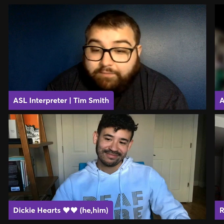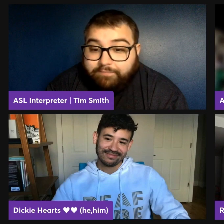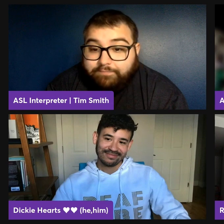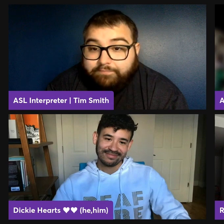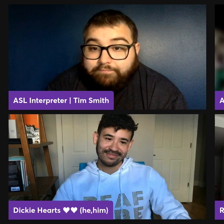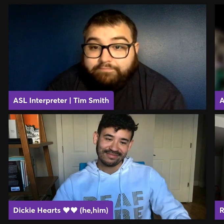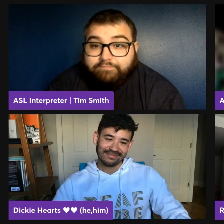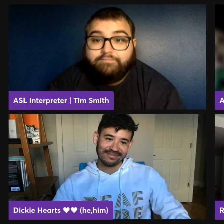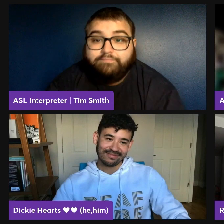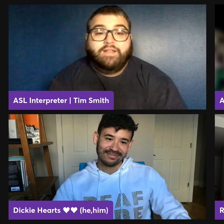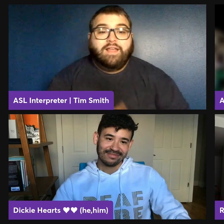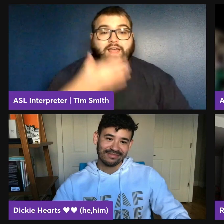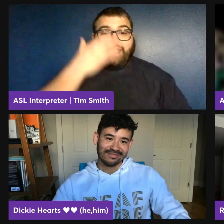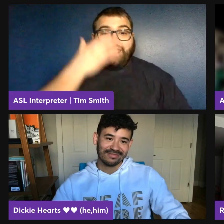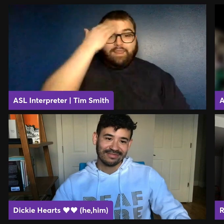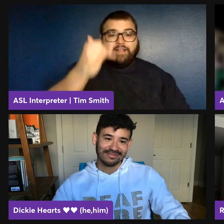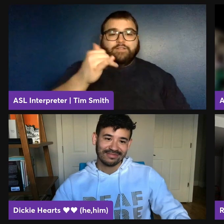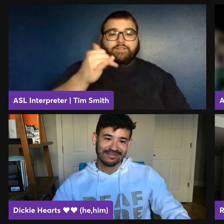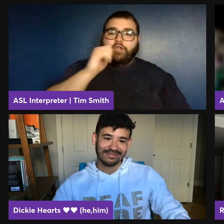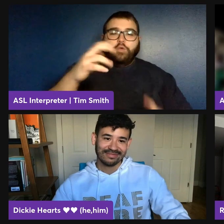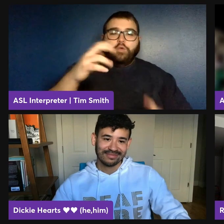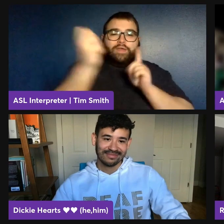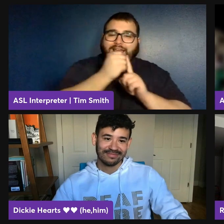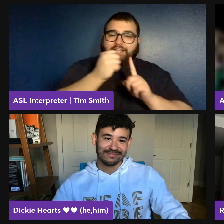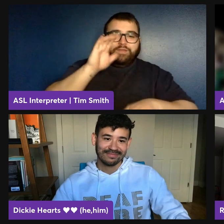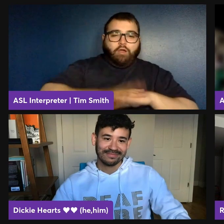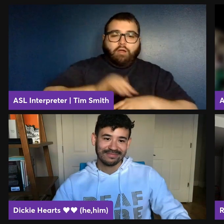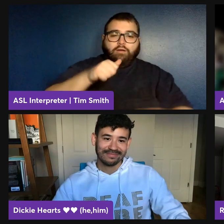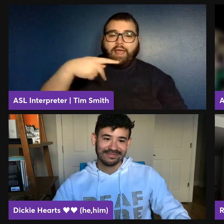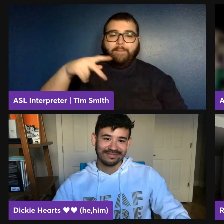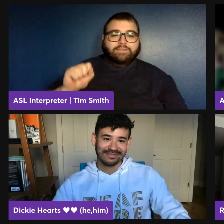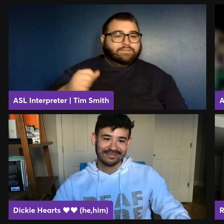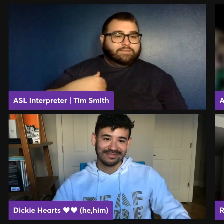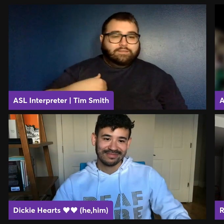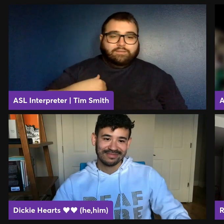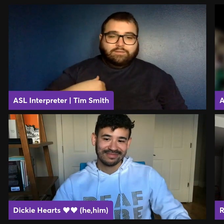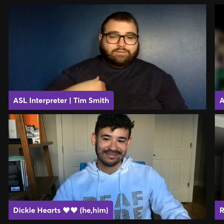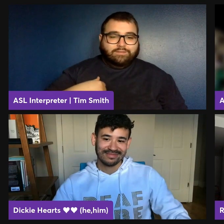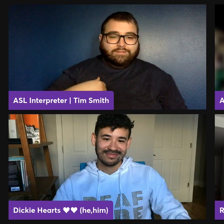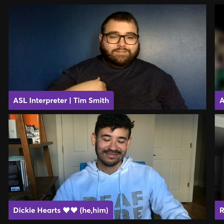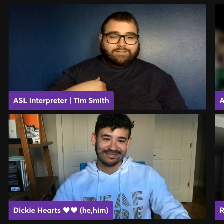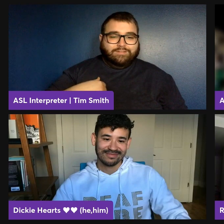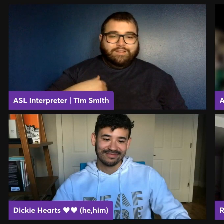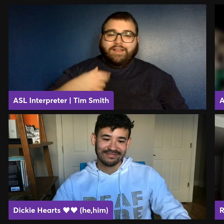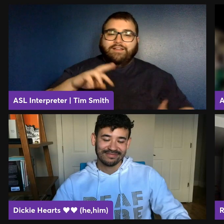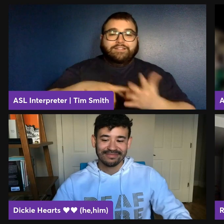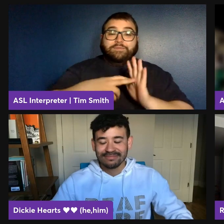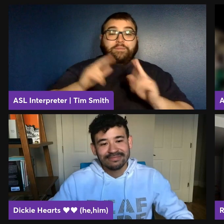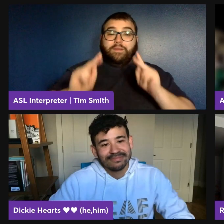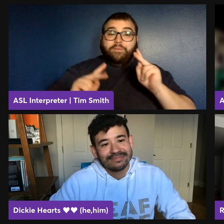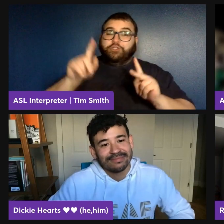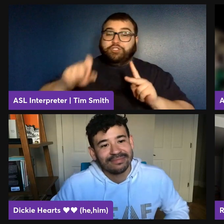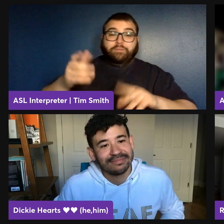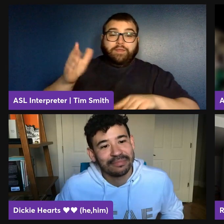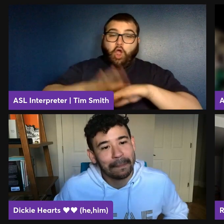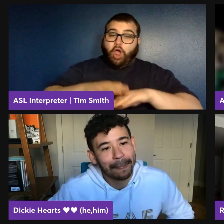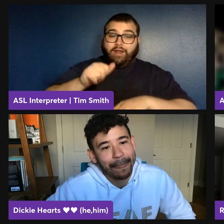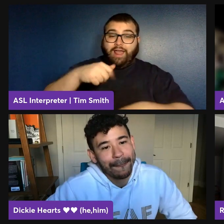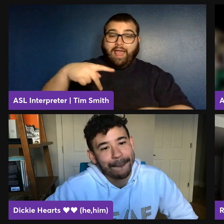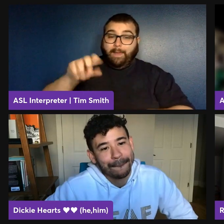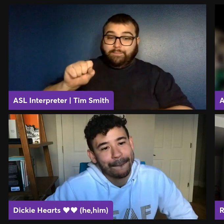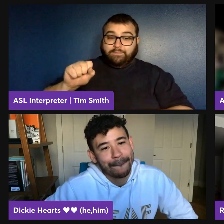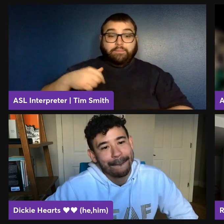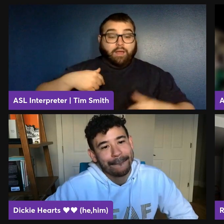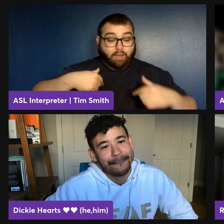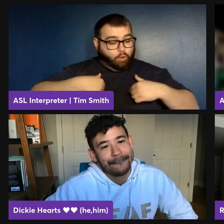And that's why you're not going to catch me on these apps. That doesn't mean people shouldn't be on them. I just don't have time for